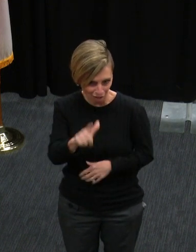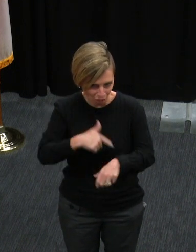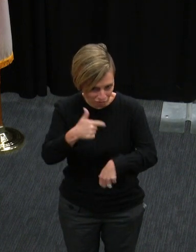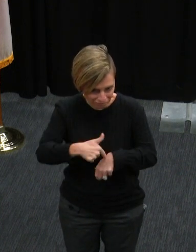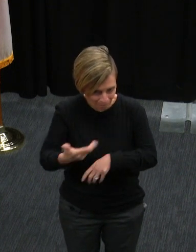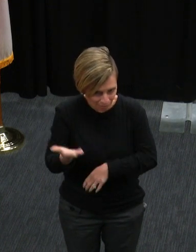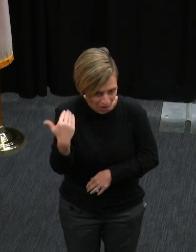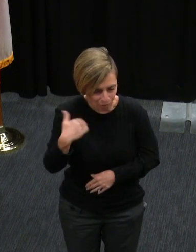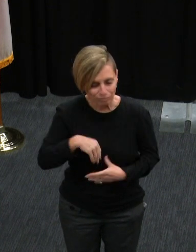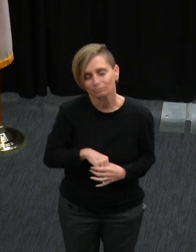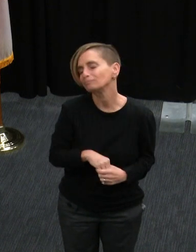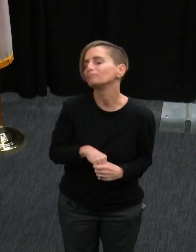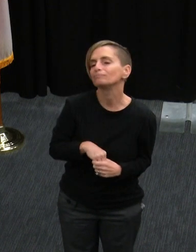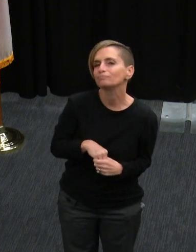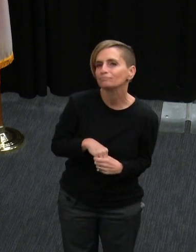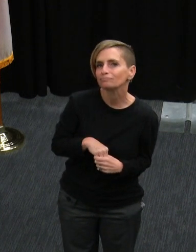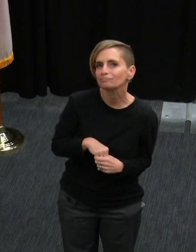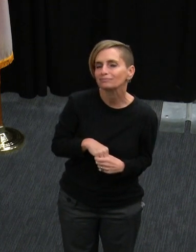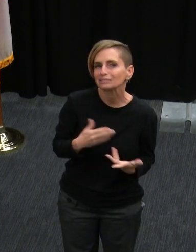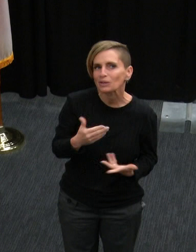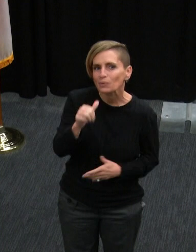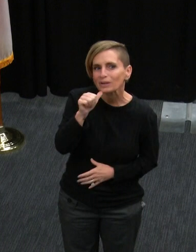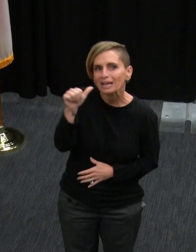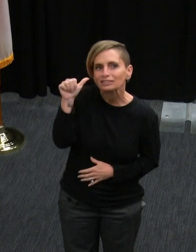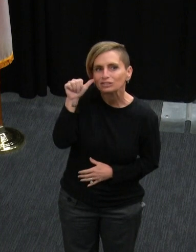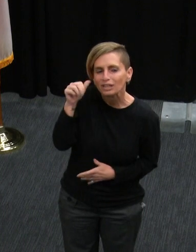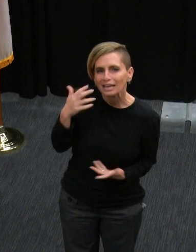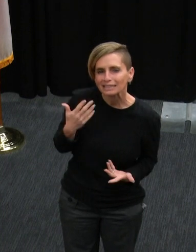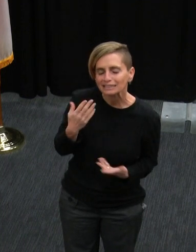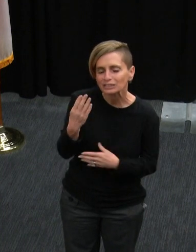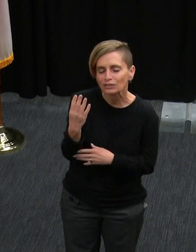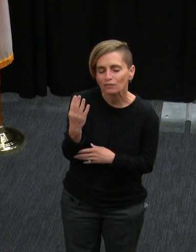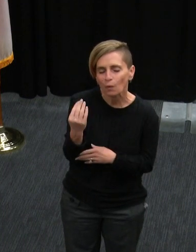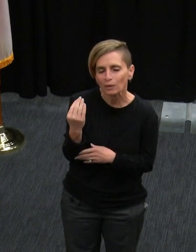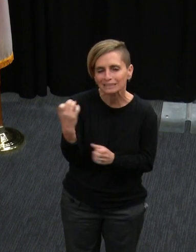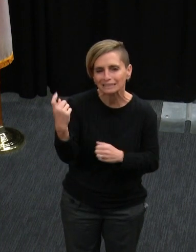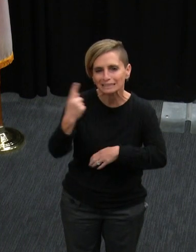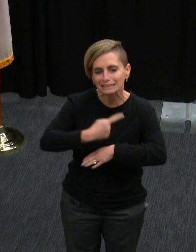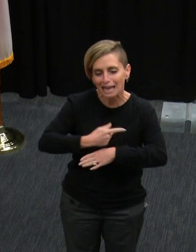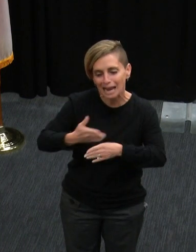This past, as of yesterday, the 14-day average is now